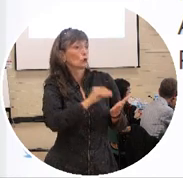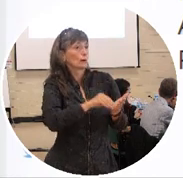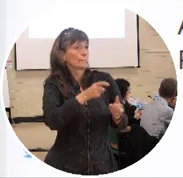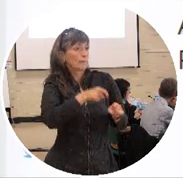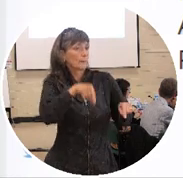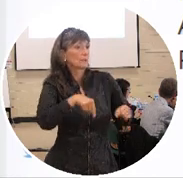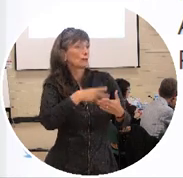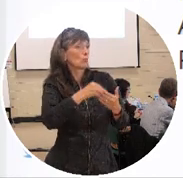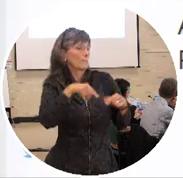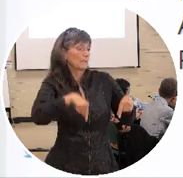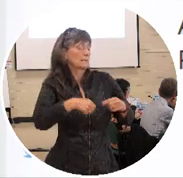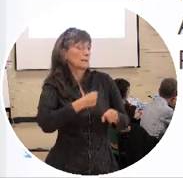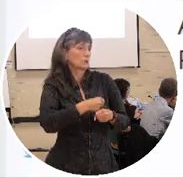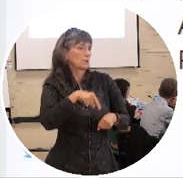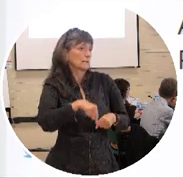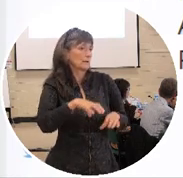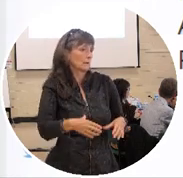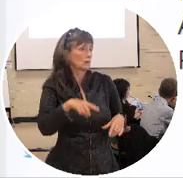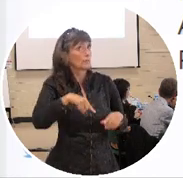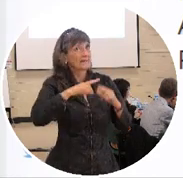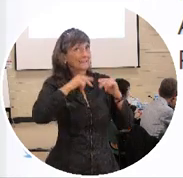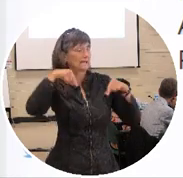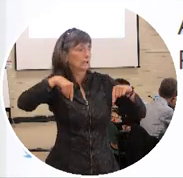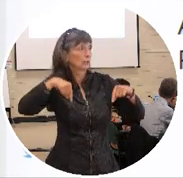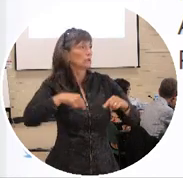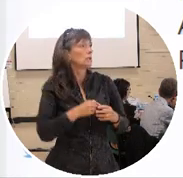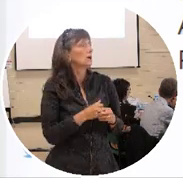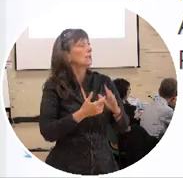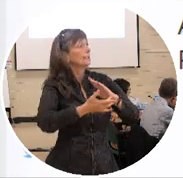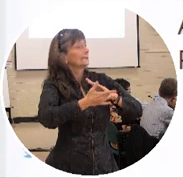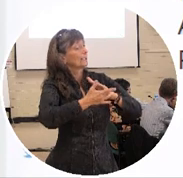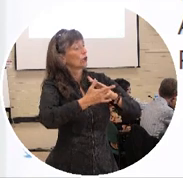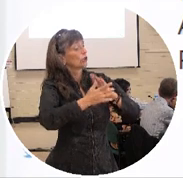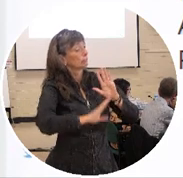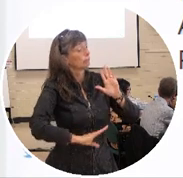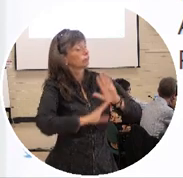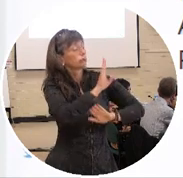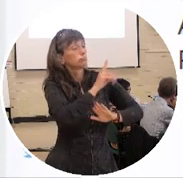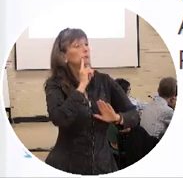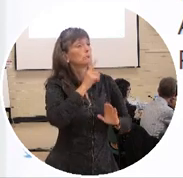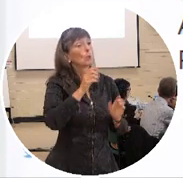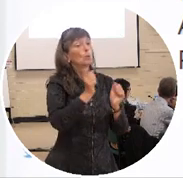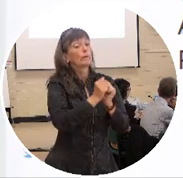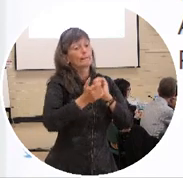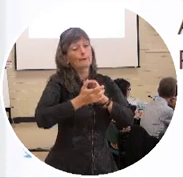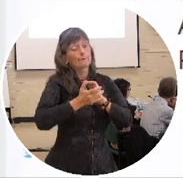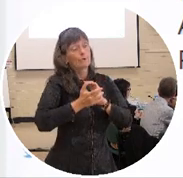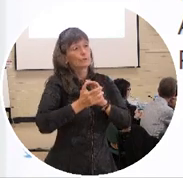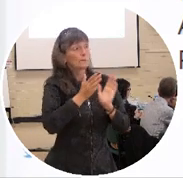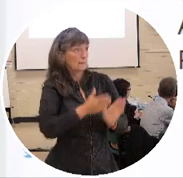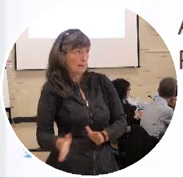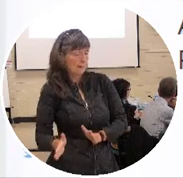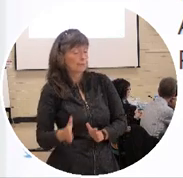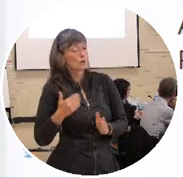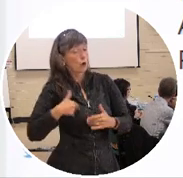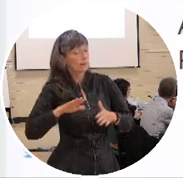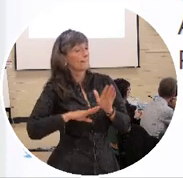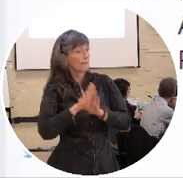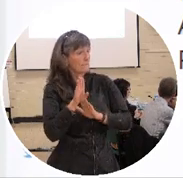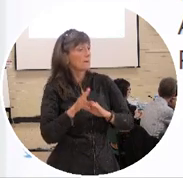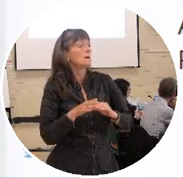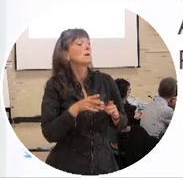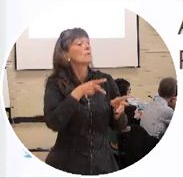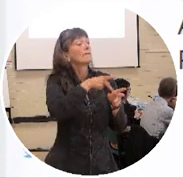As well, we expanded the use of our technology with a comprehensive technology plan, professional